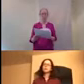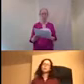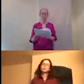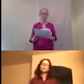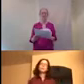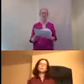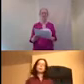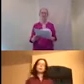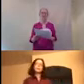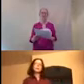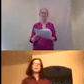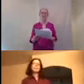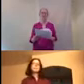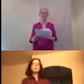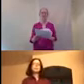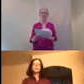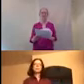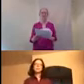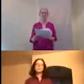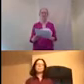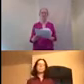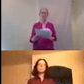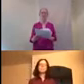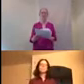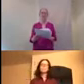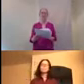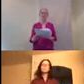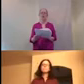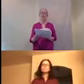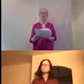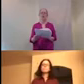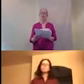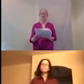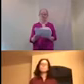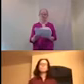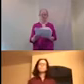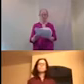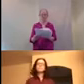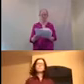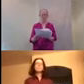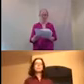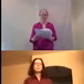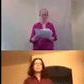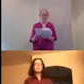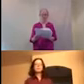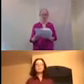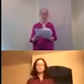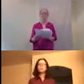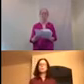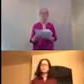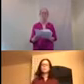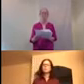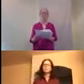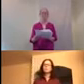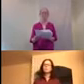geographer, the only woman among 13 co-founders of the Institute of British Geographers. She worked for naval intelligence